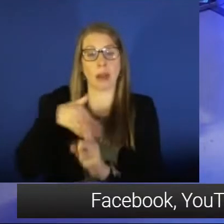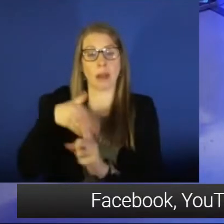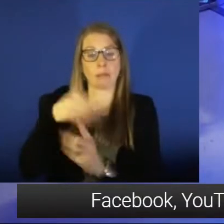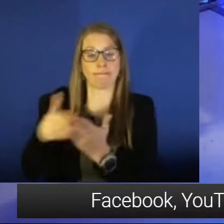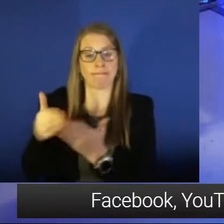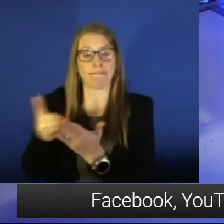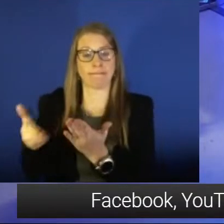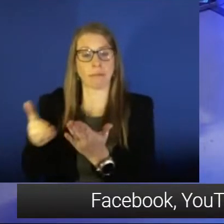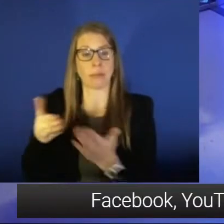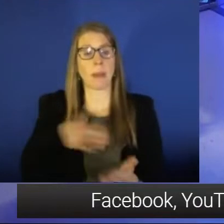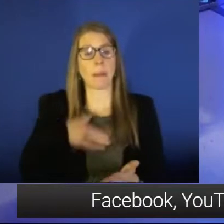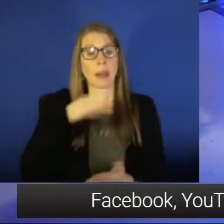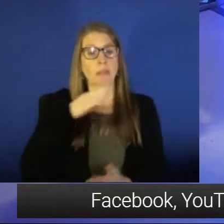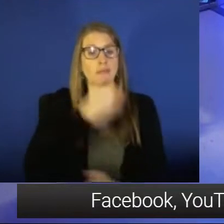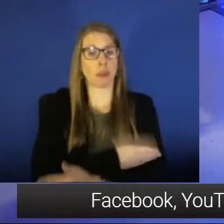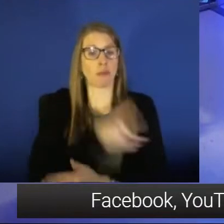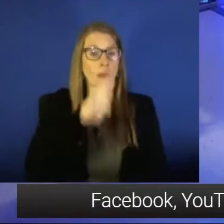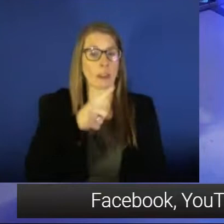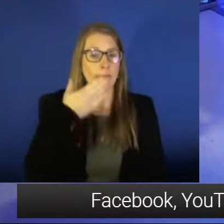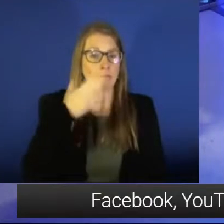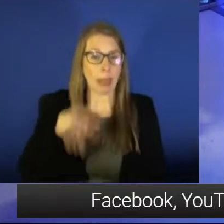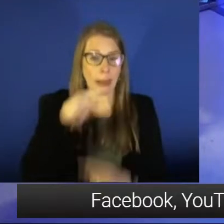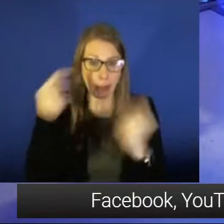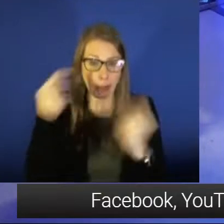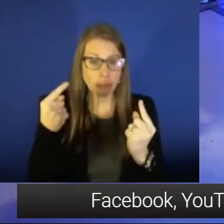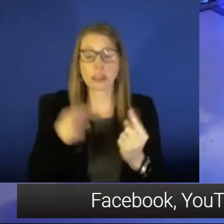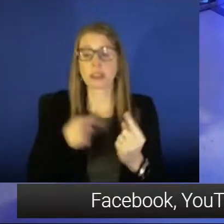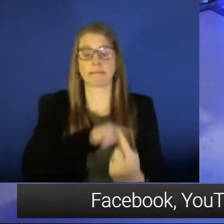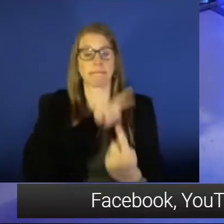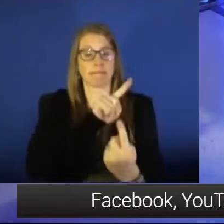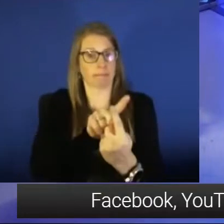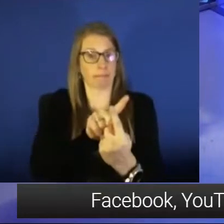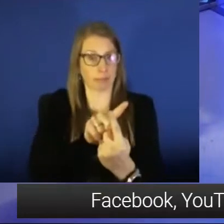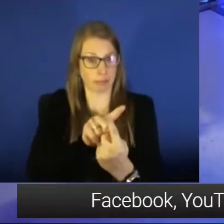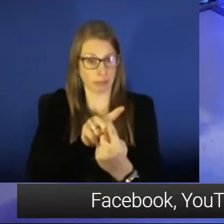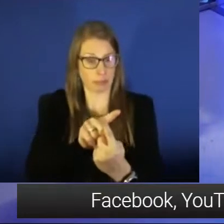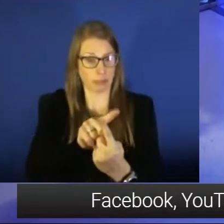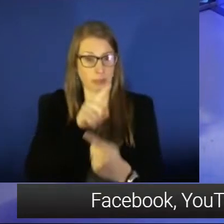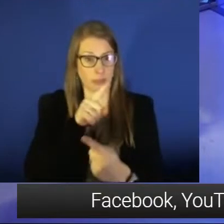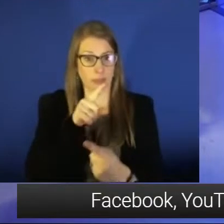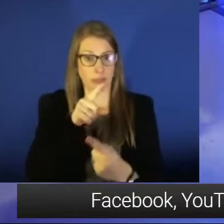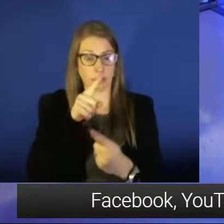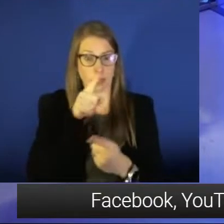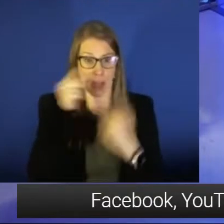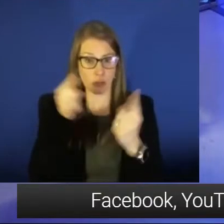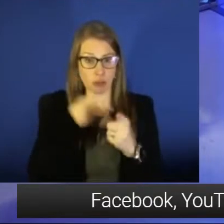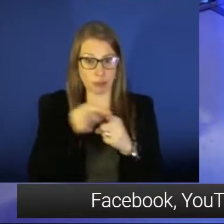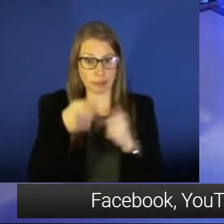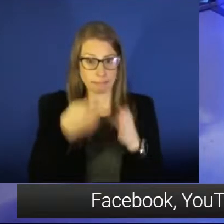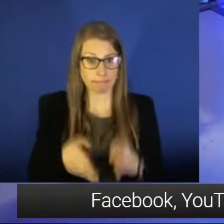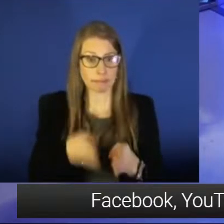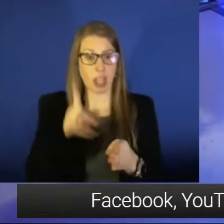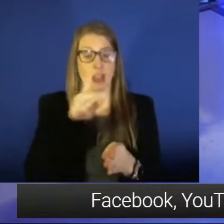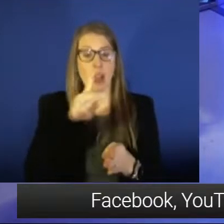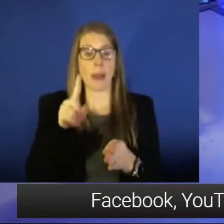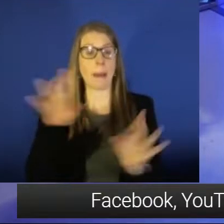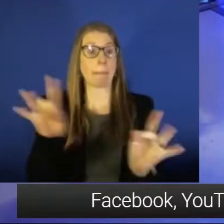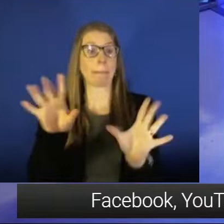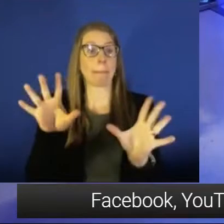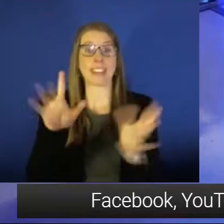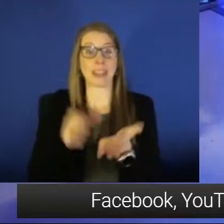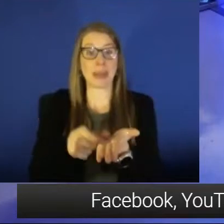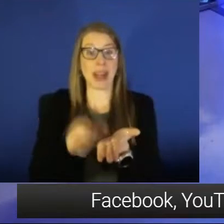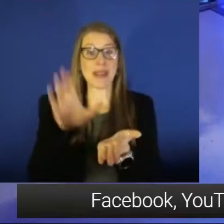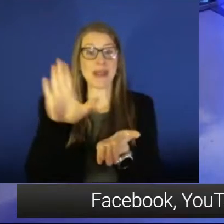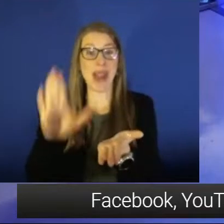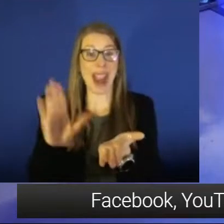really bad allergies, and so of course I took her to an allergist, not a pulmonologist. You take her to an allergist. I thought she was going to have some magic pill that said, great, here